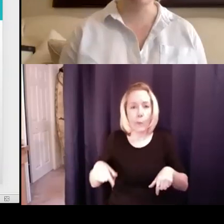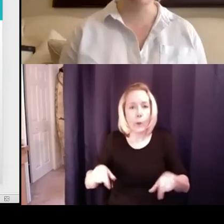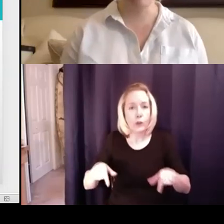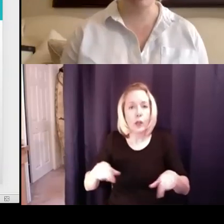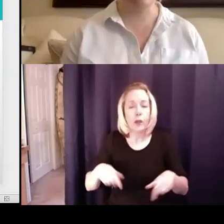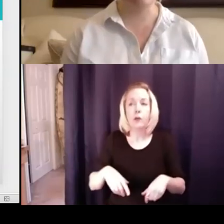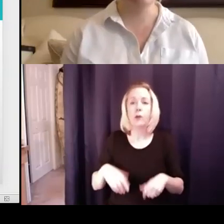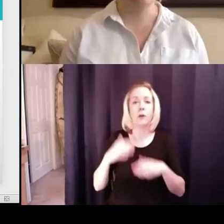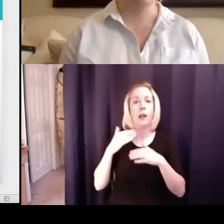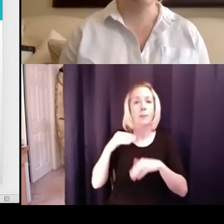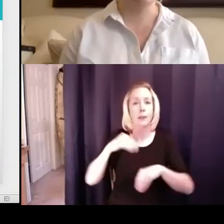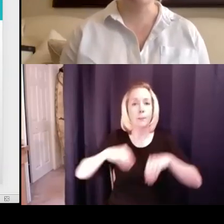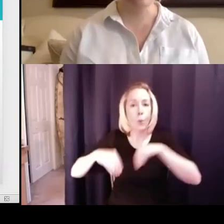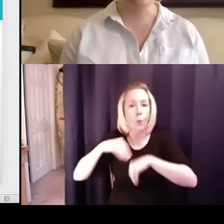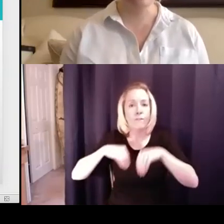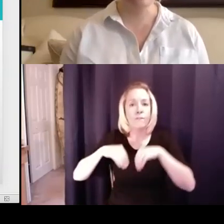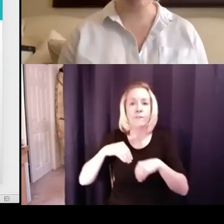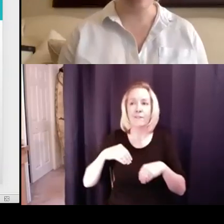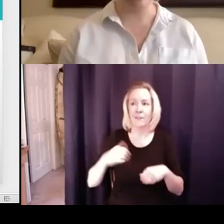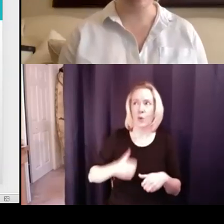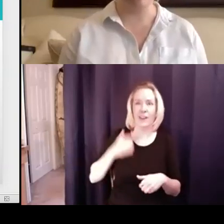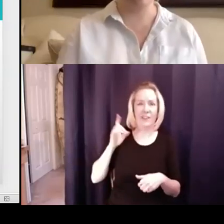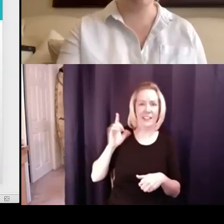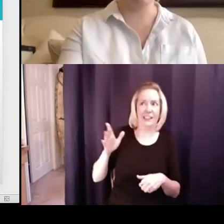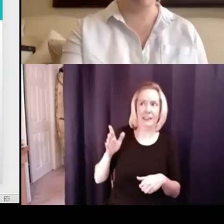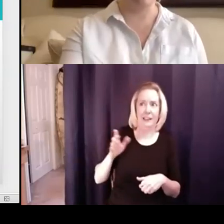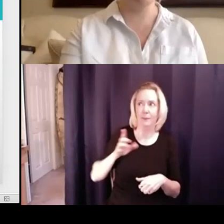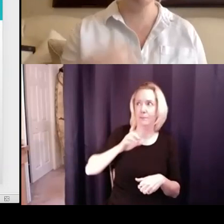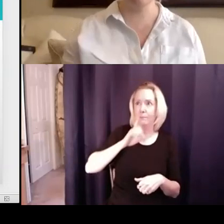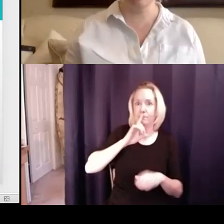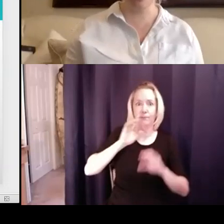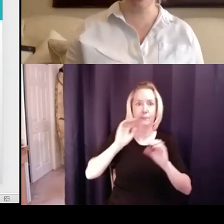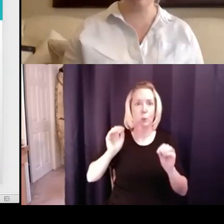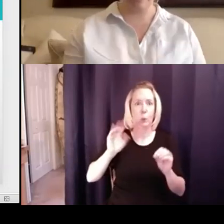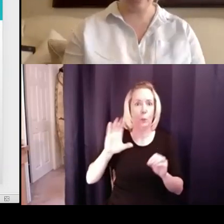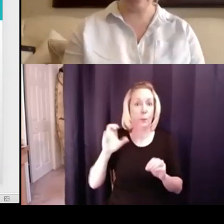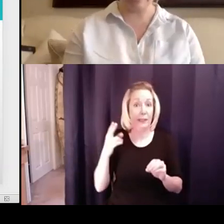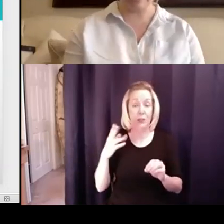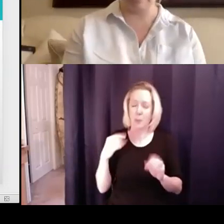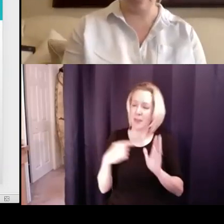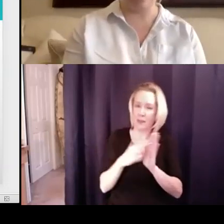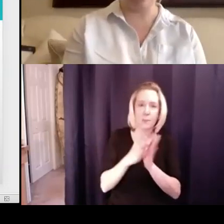limited mobility. We live in DC. There's not really a beach nearby, but we read the story a lot.